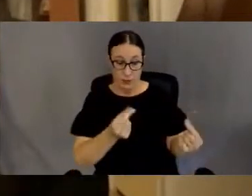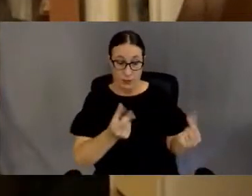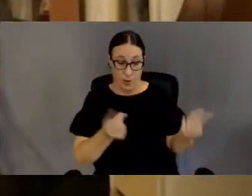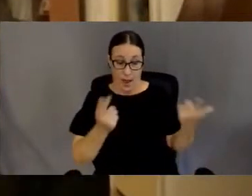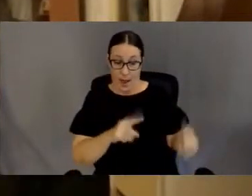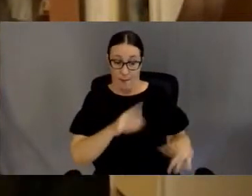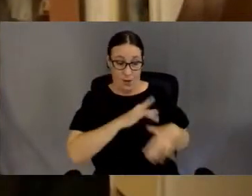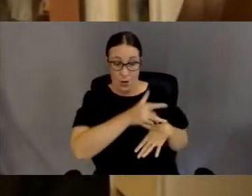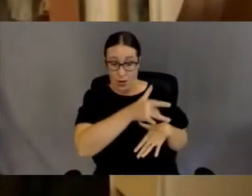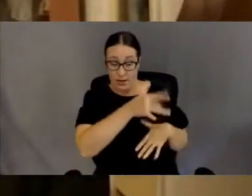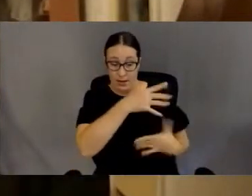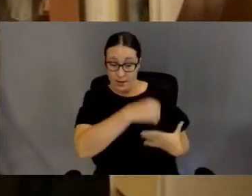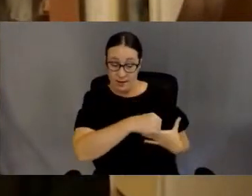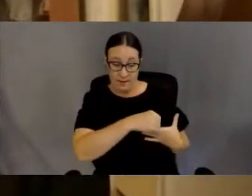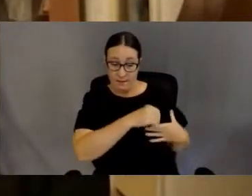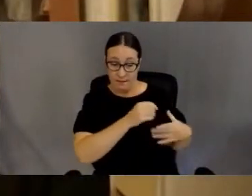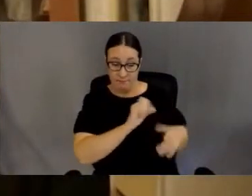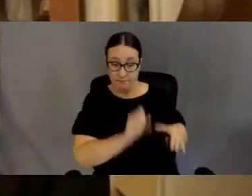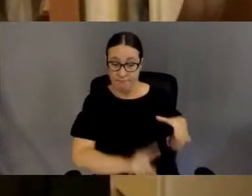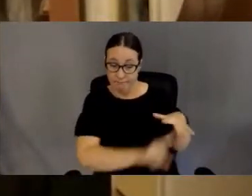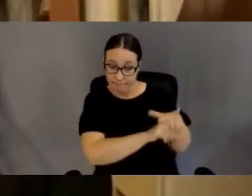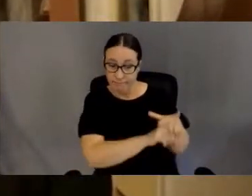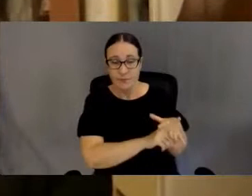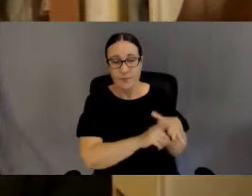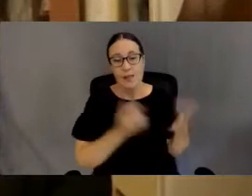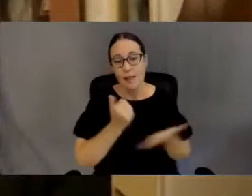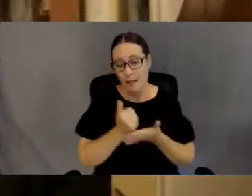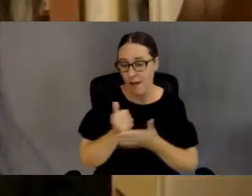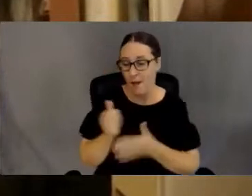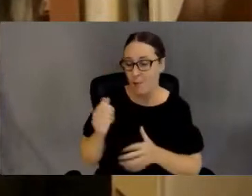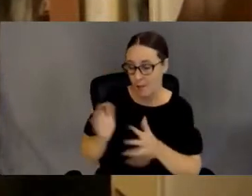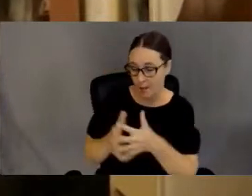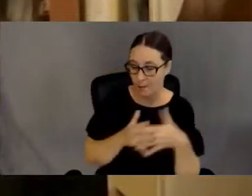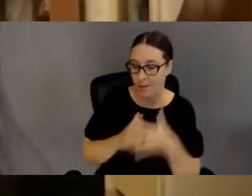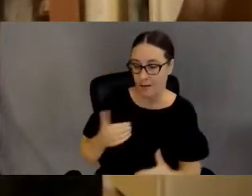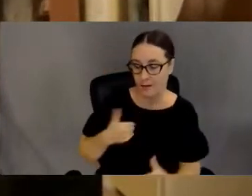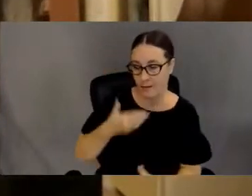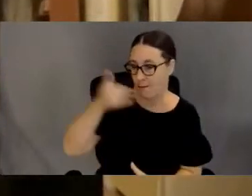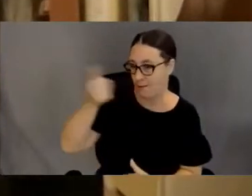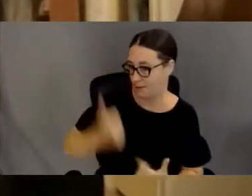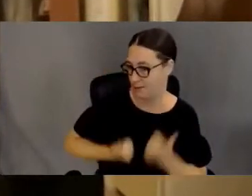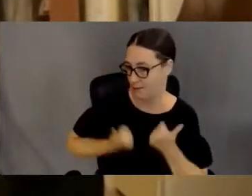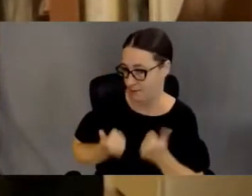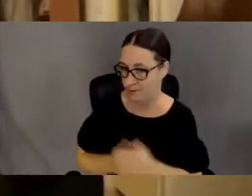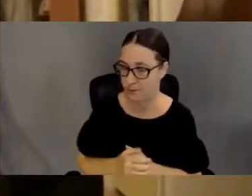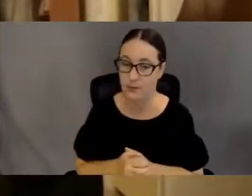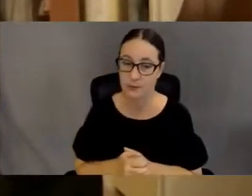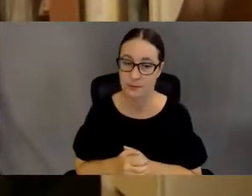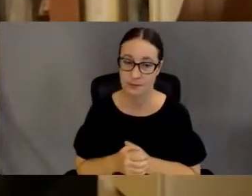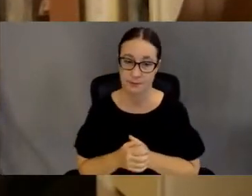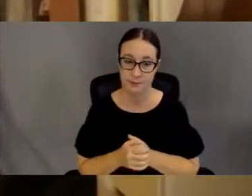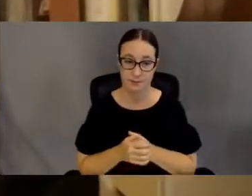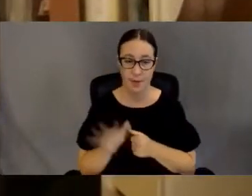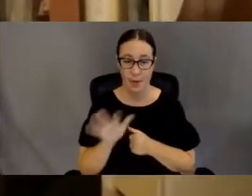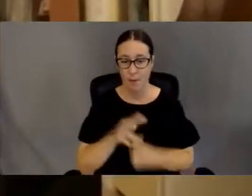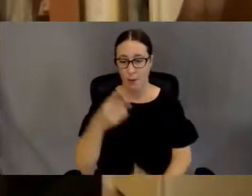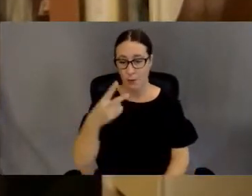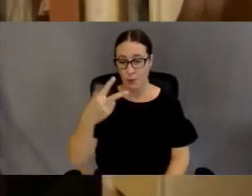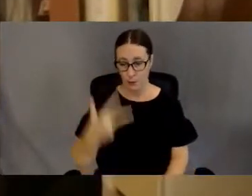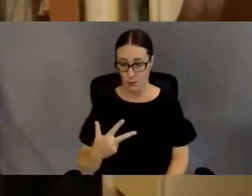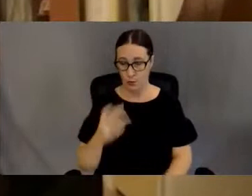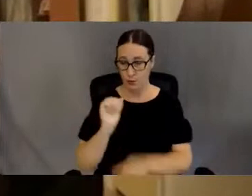working class Americans. You don't see this in the news much, but close to 2/3 of jobs,